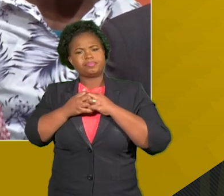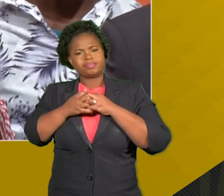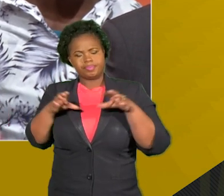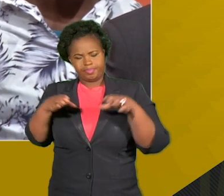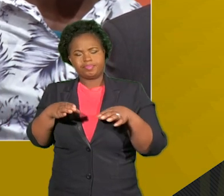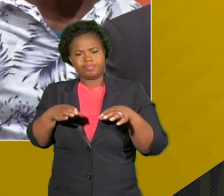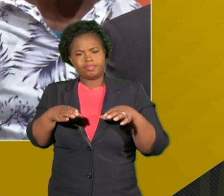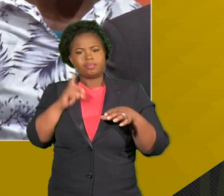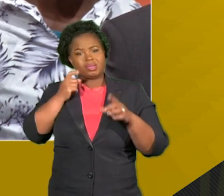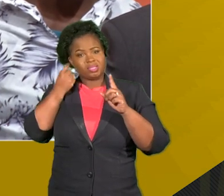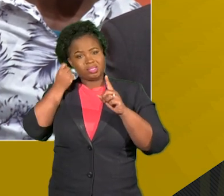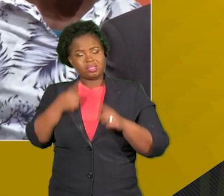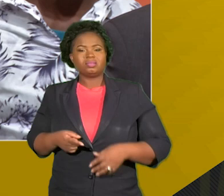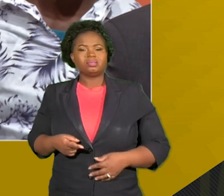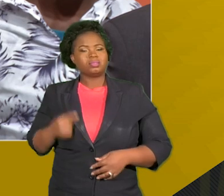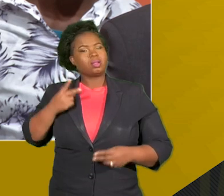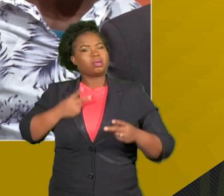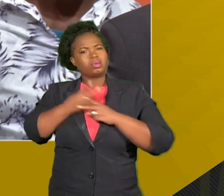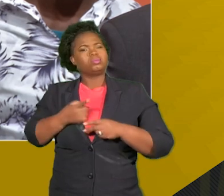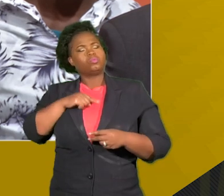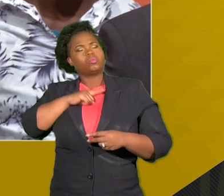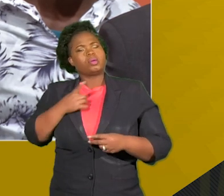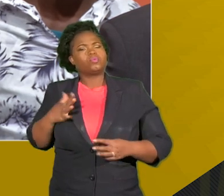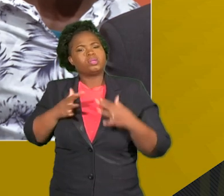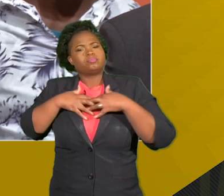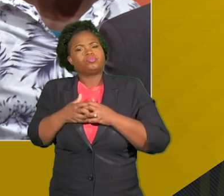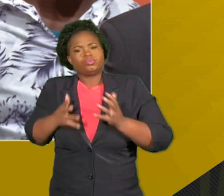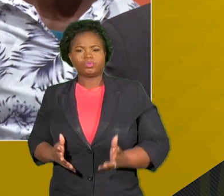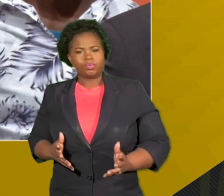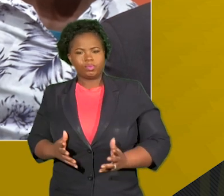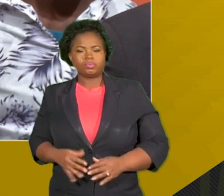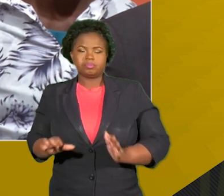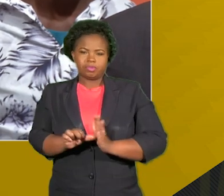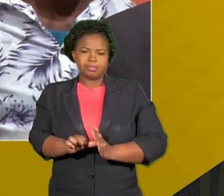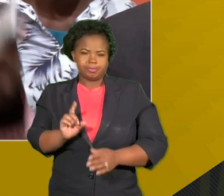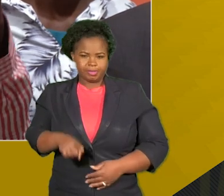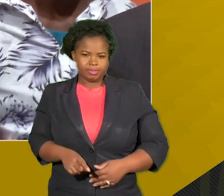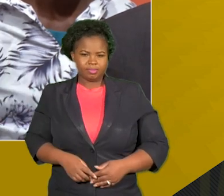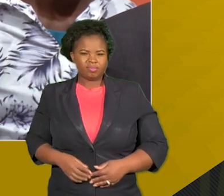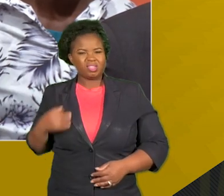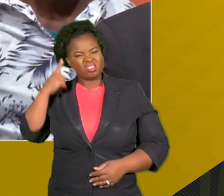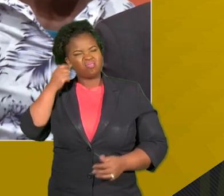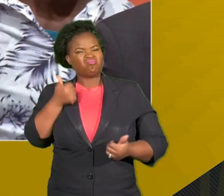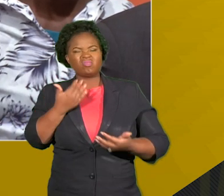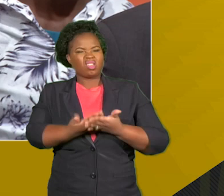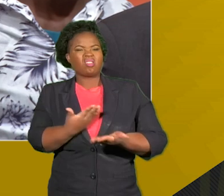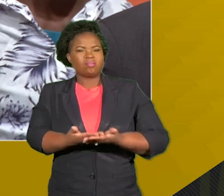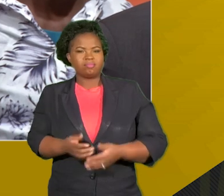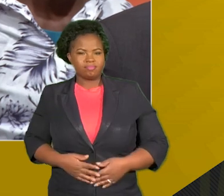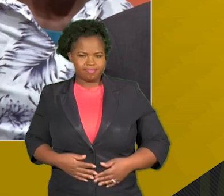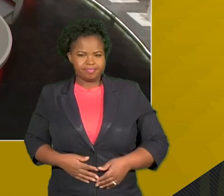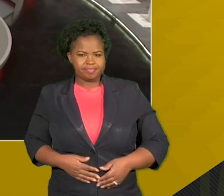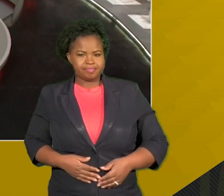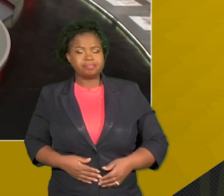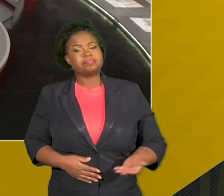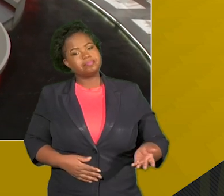entity in the first place. Why are you doing what you want to do? So that should be the first thing. So I think izokwazi ukuthi imsize kakhulu.